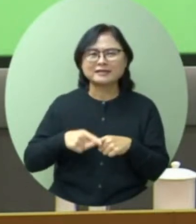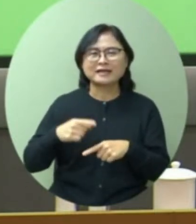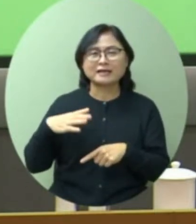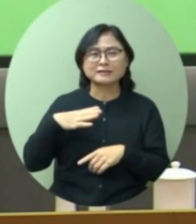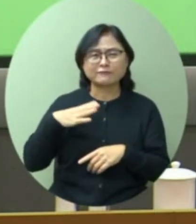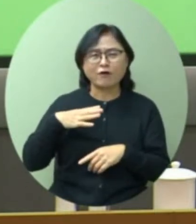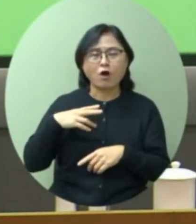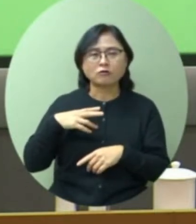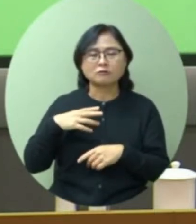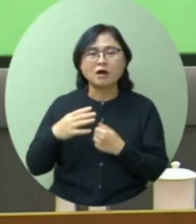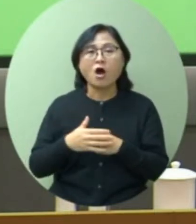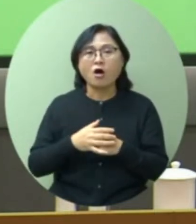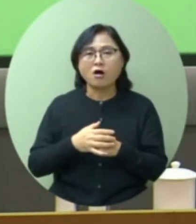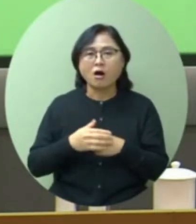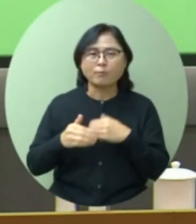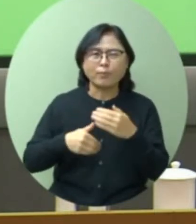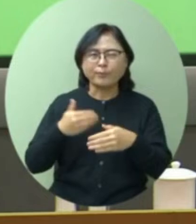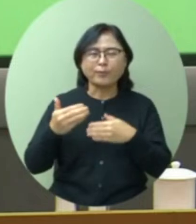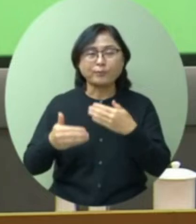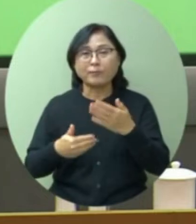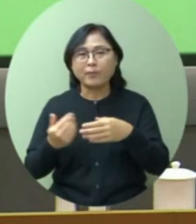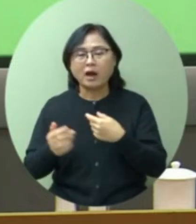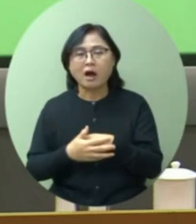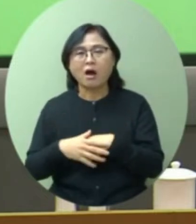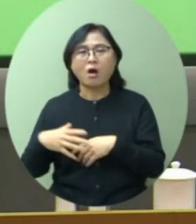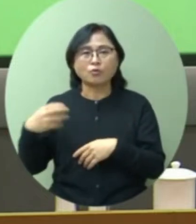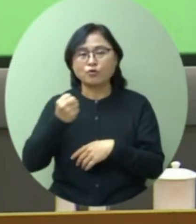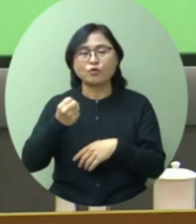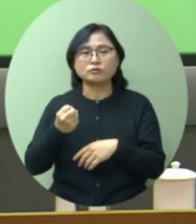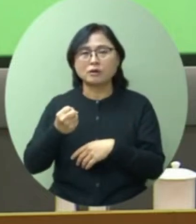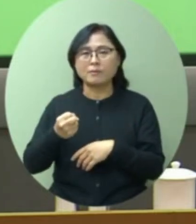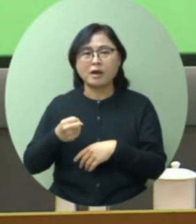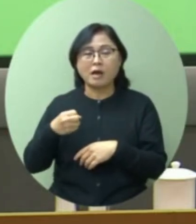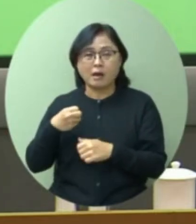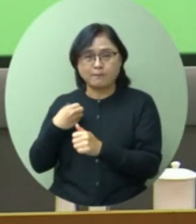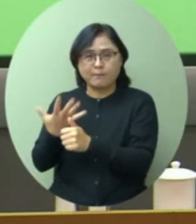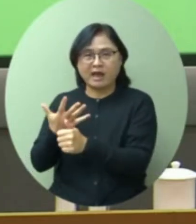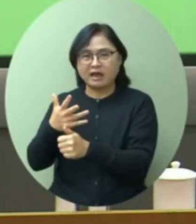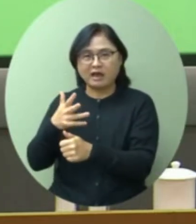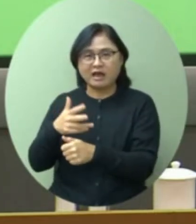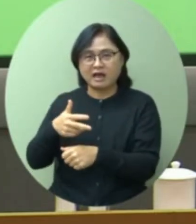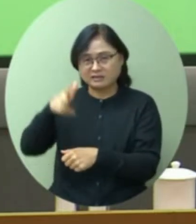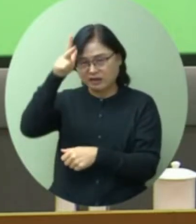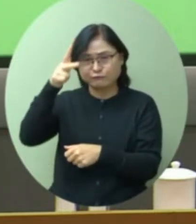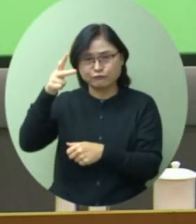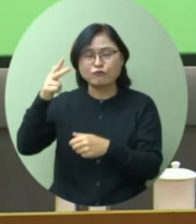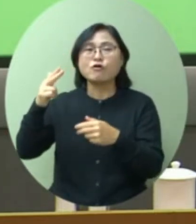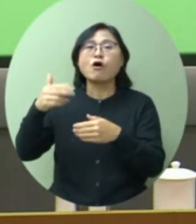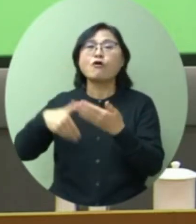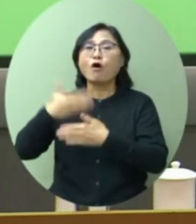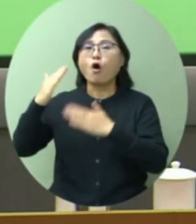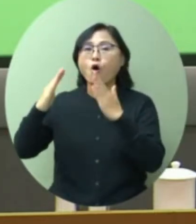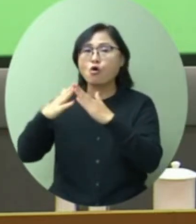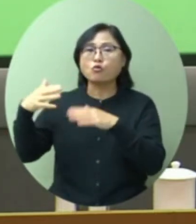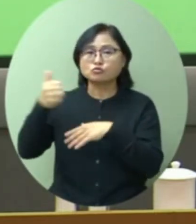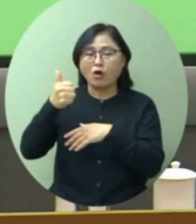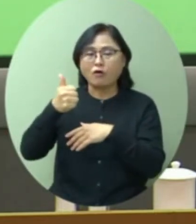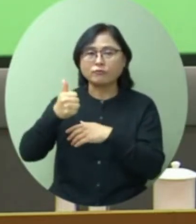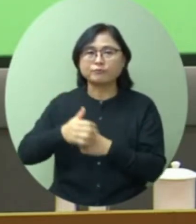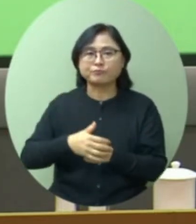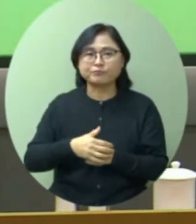need. the Secretary for